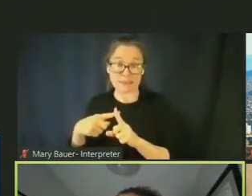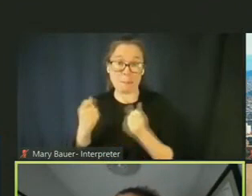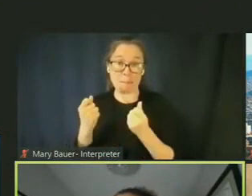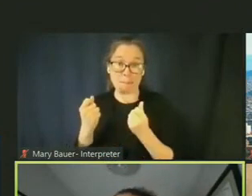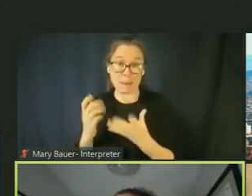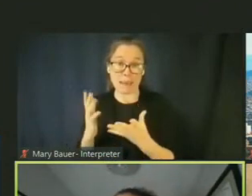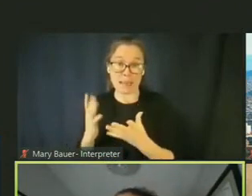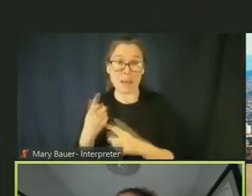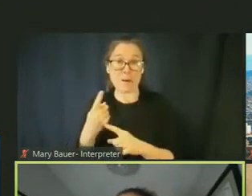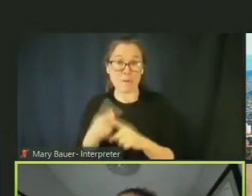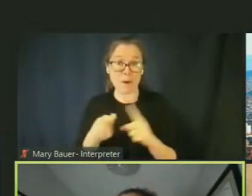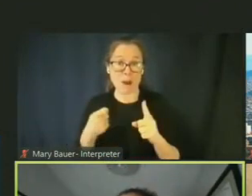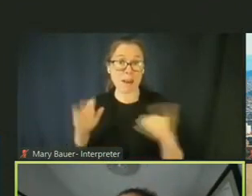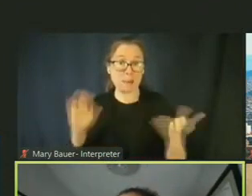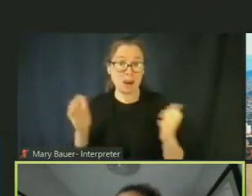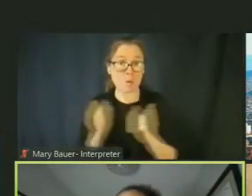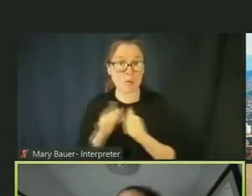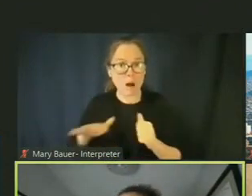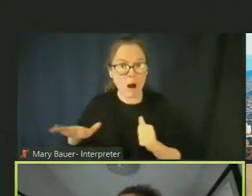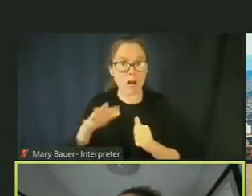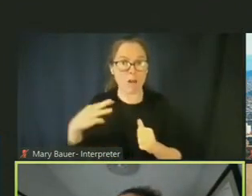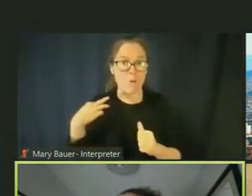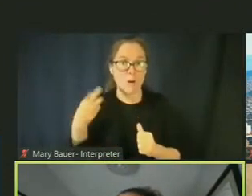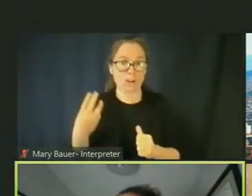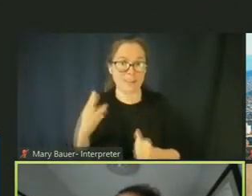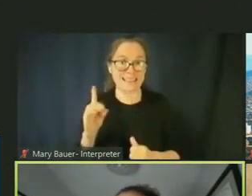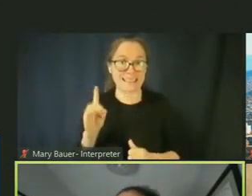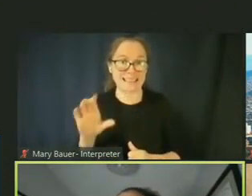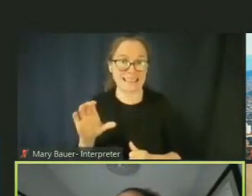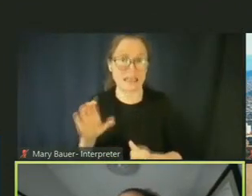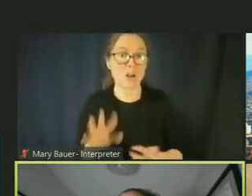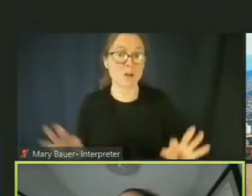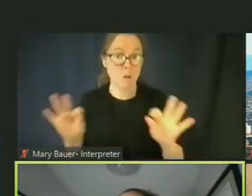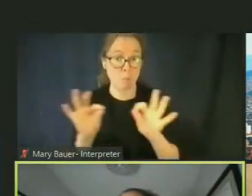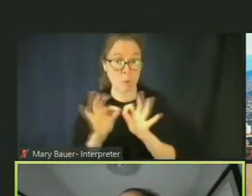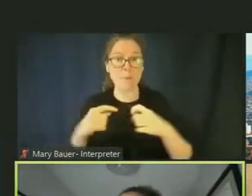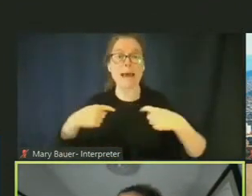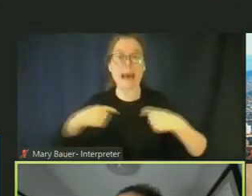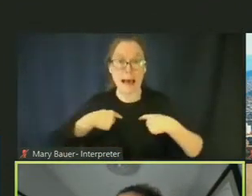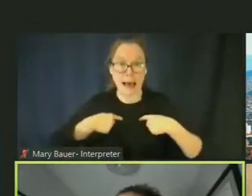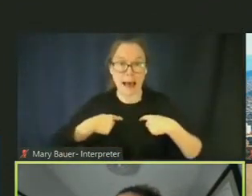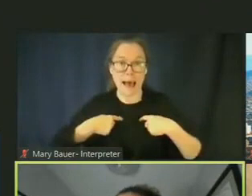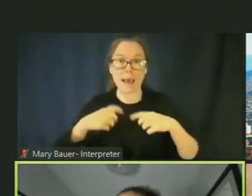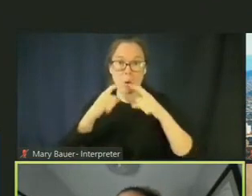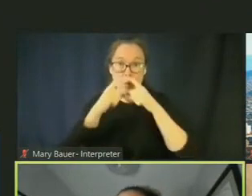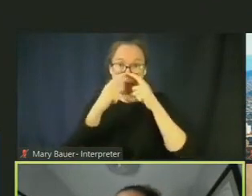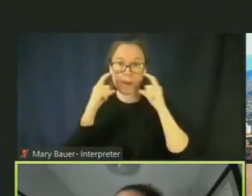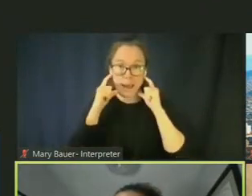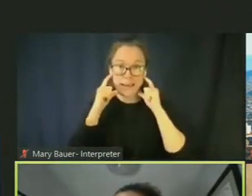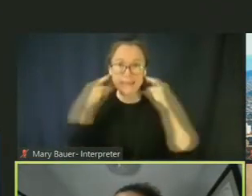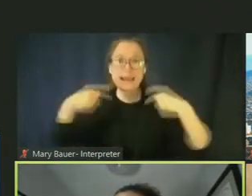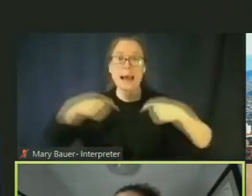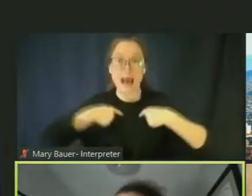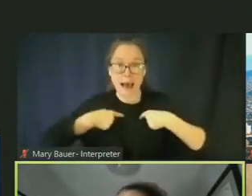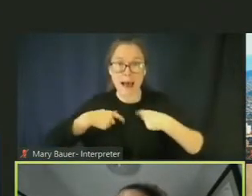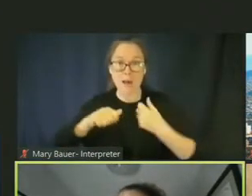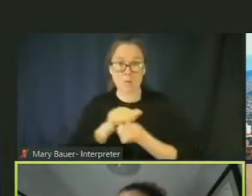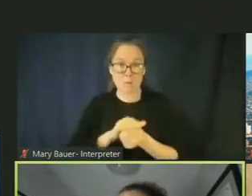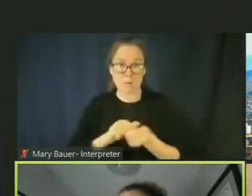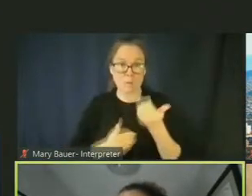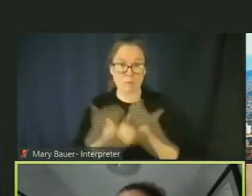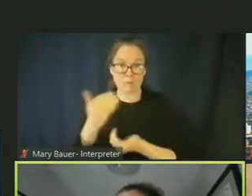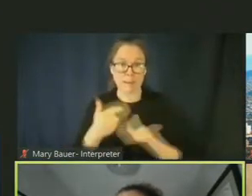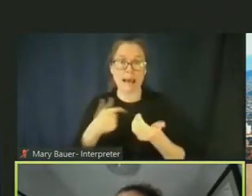of Washington, D.C. So what's important is that I wear my mask, I wash my hands, and I avoid crowds in